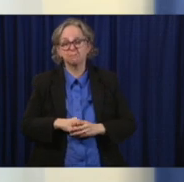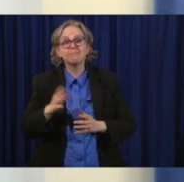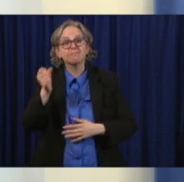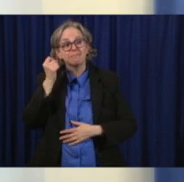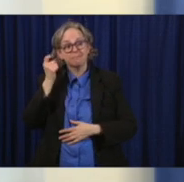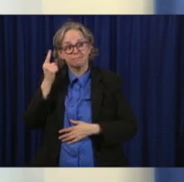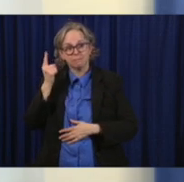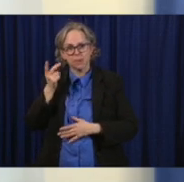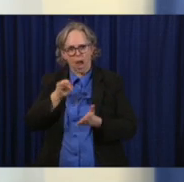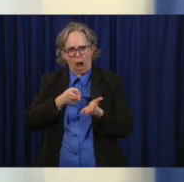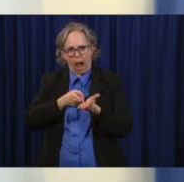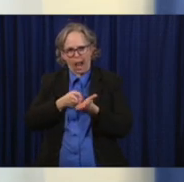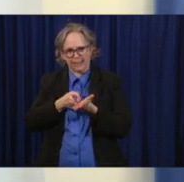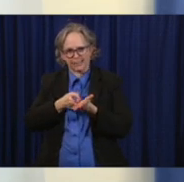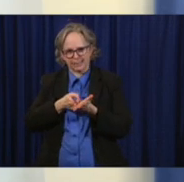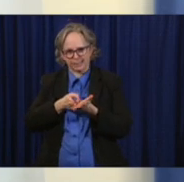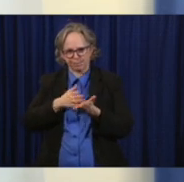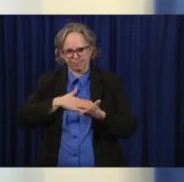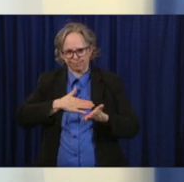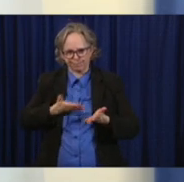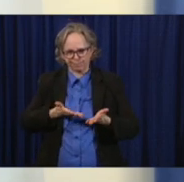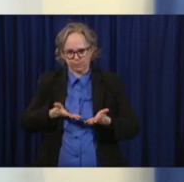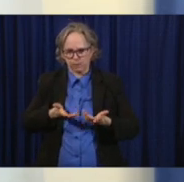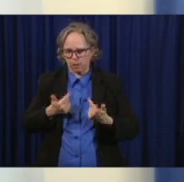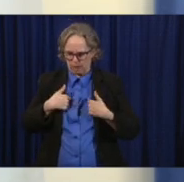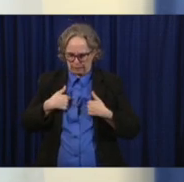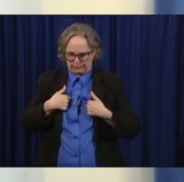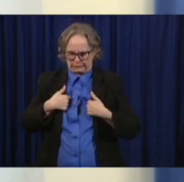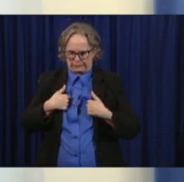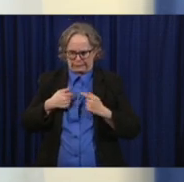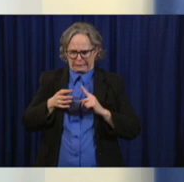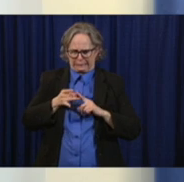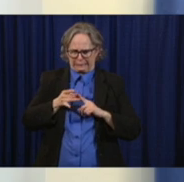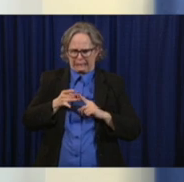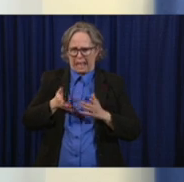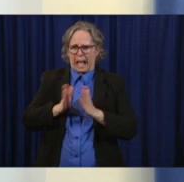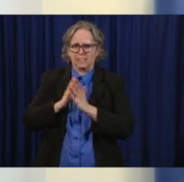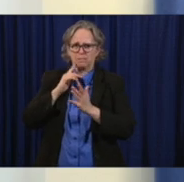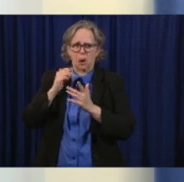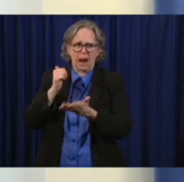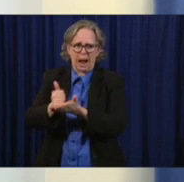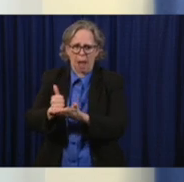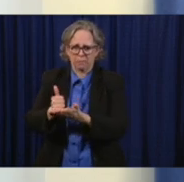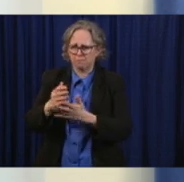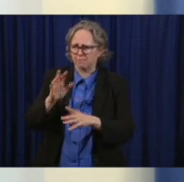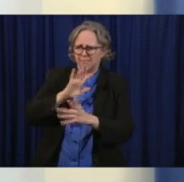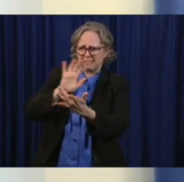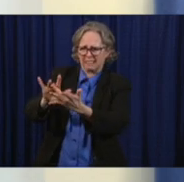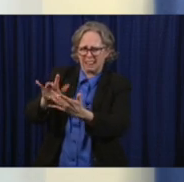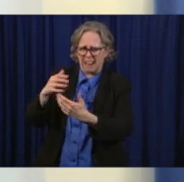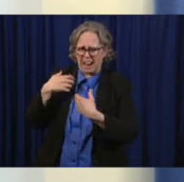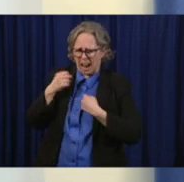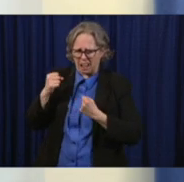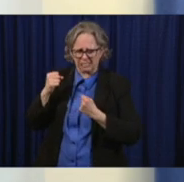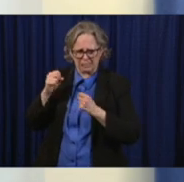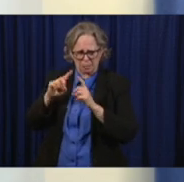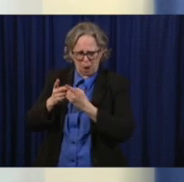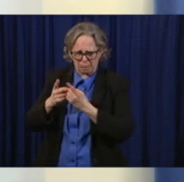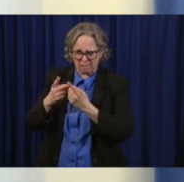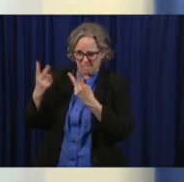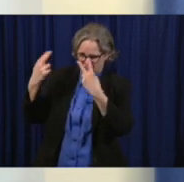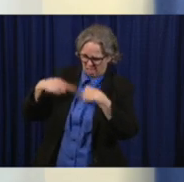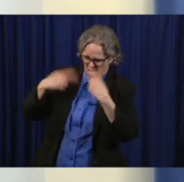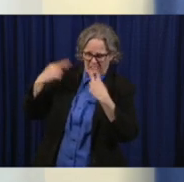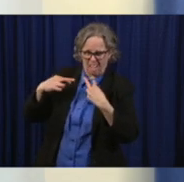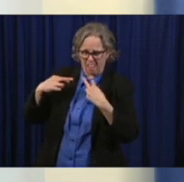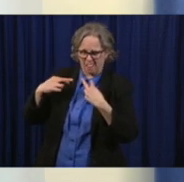That's why I say our local health departments are standing by, not to judge, but to come in and help. So you might do everything right as